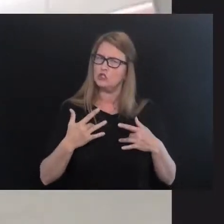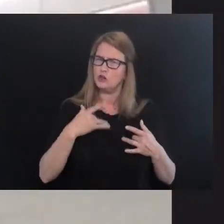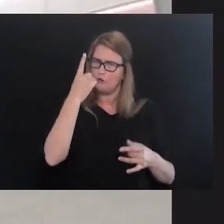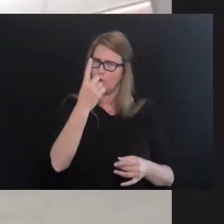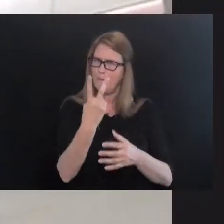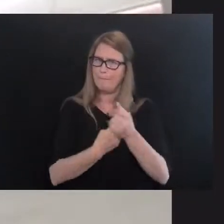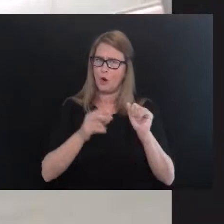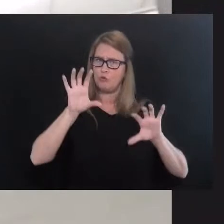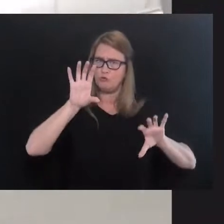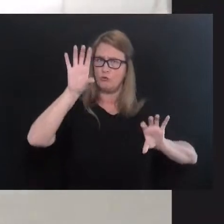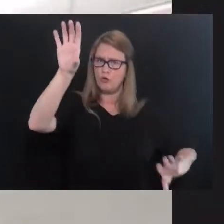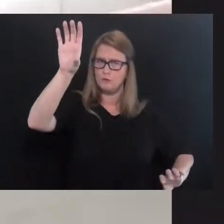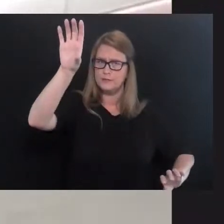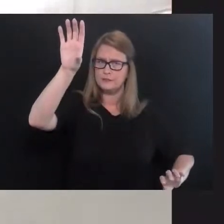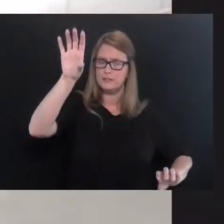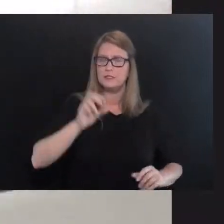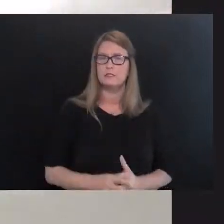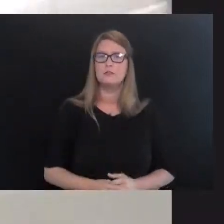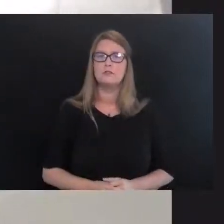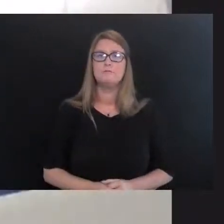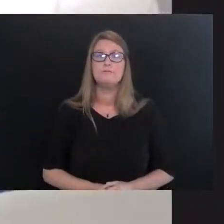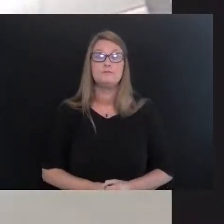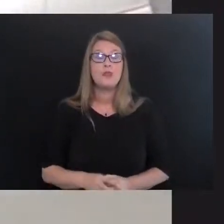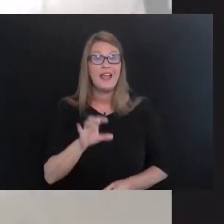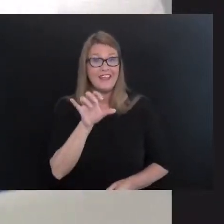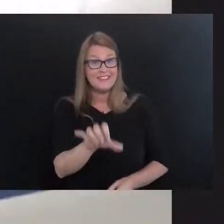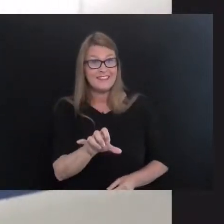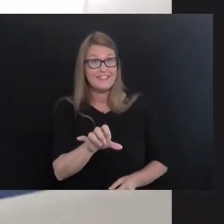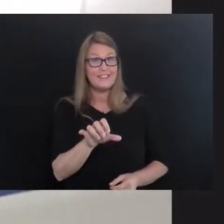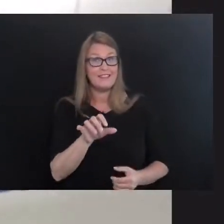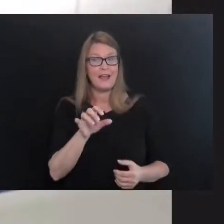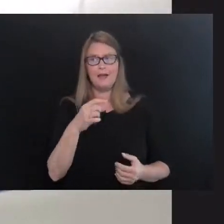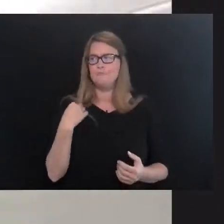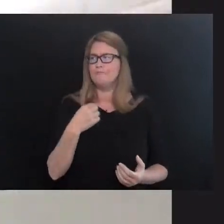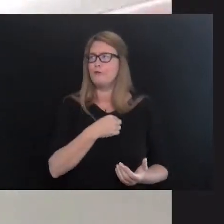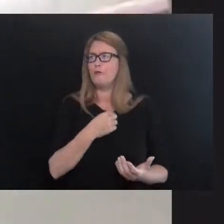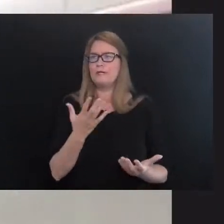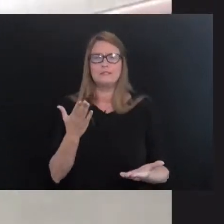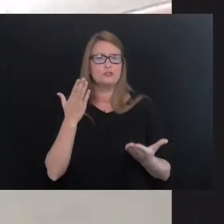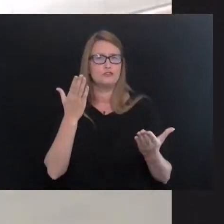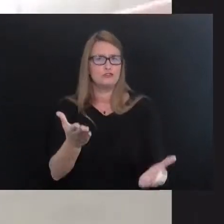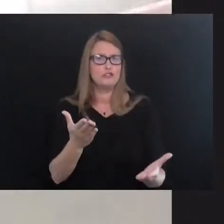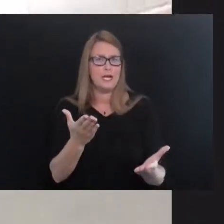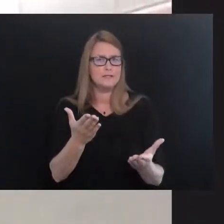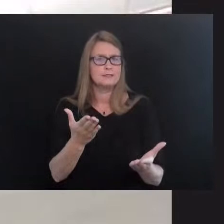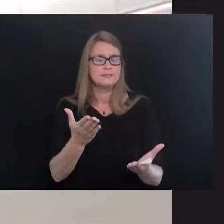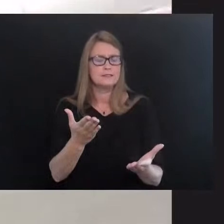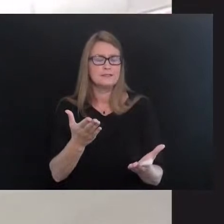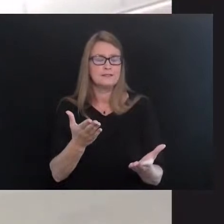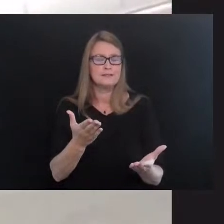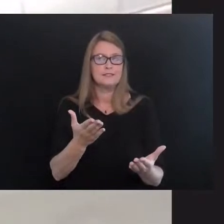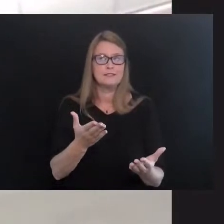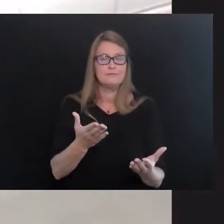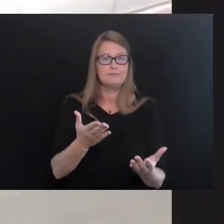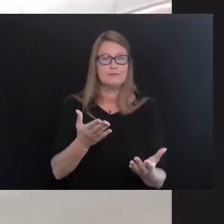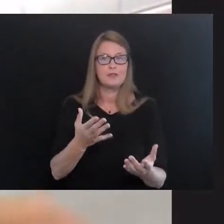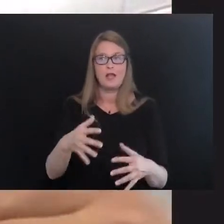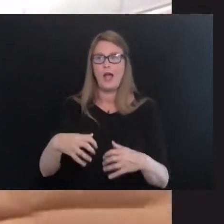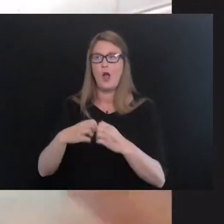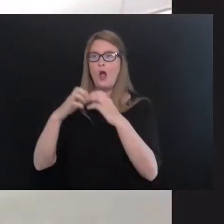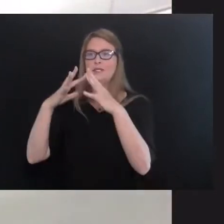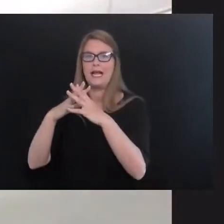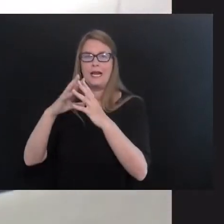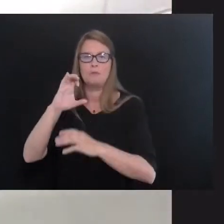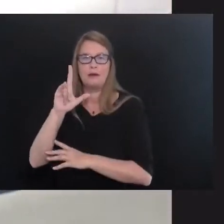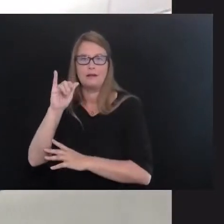both extremes of the spectrum. With that in mind, we've made the suggestion in the past, instead of people holding clinics and having the